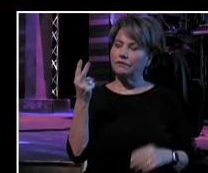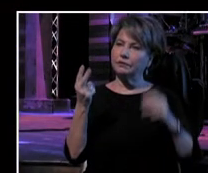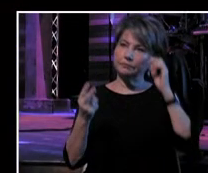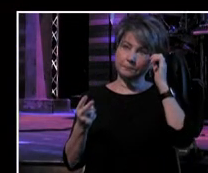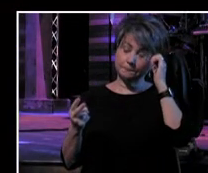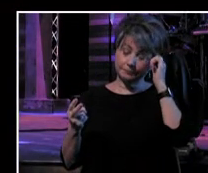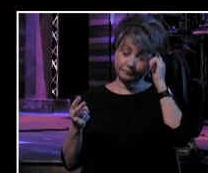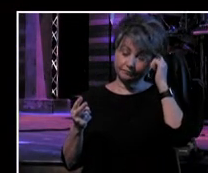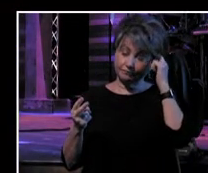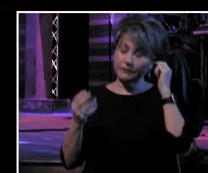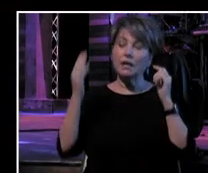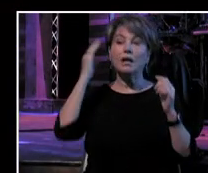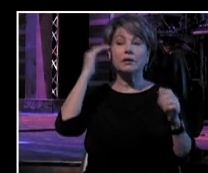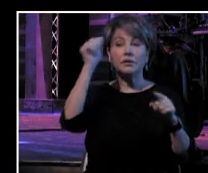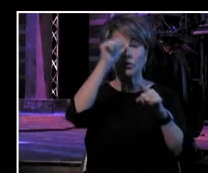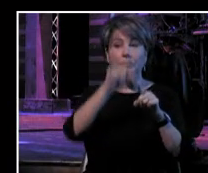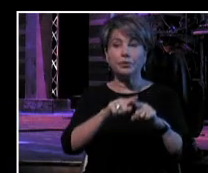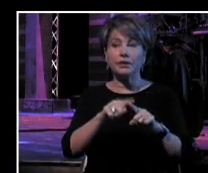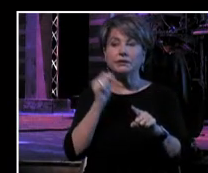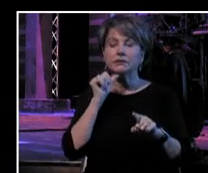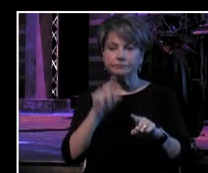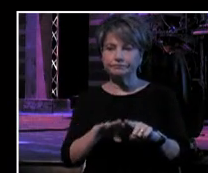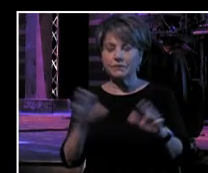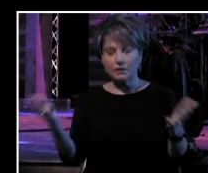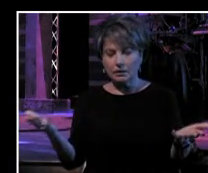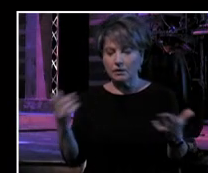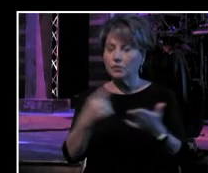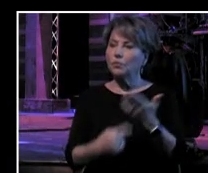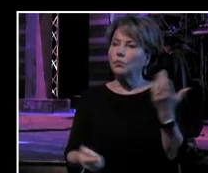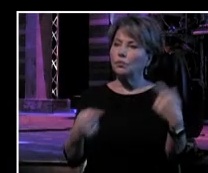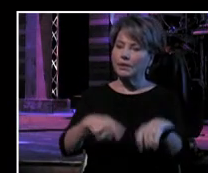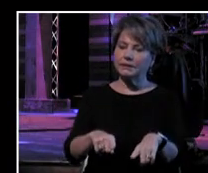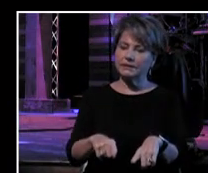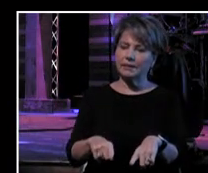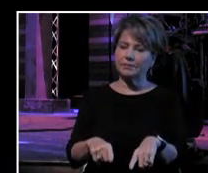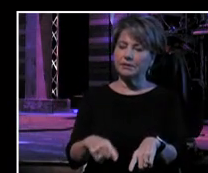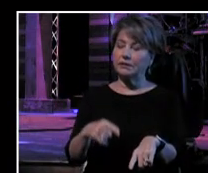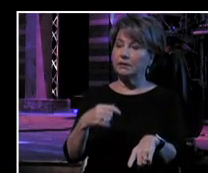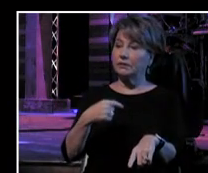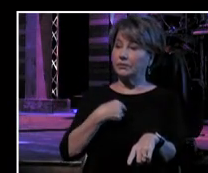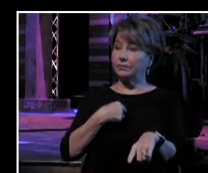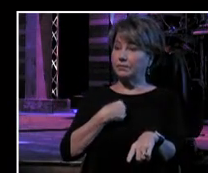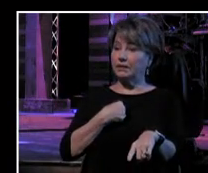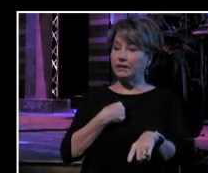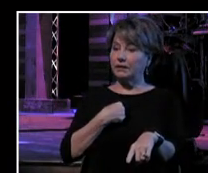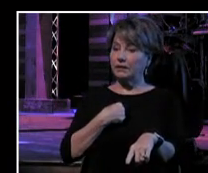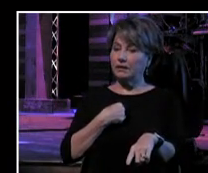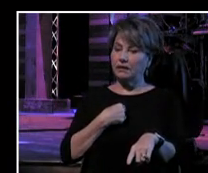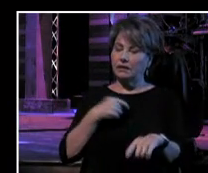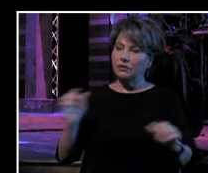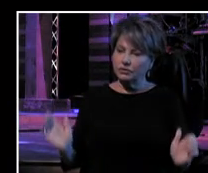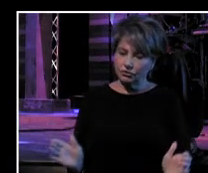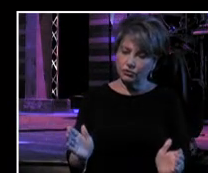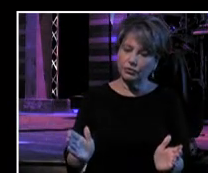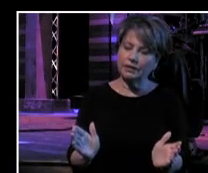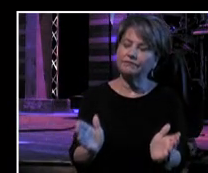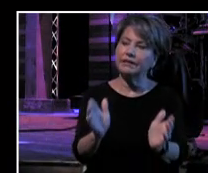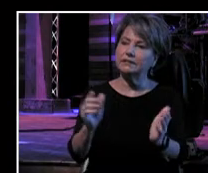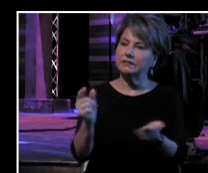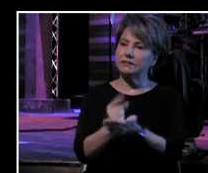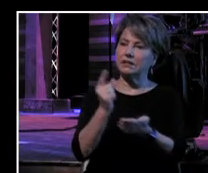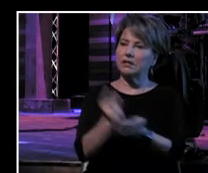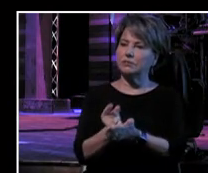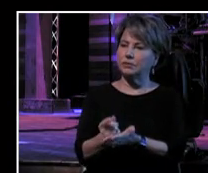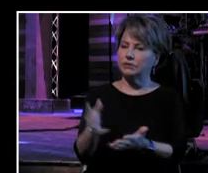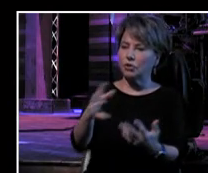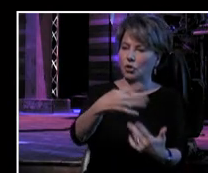want you to know, brothers, that what has happened to me has really served to advance the gospel. Whenever I read that, and I bolded